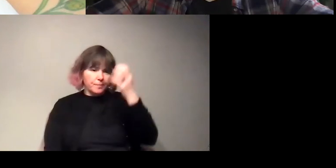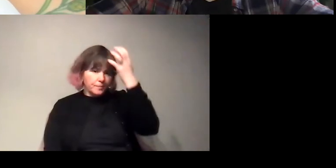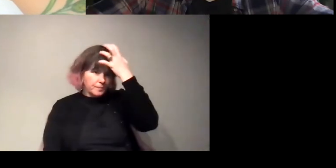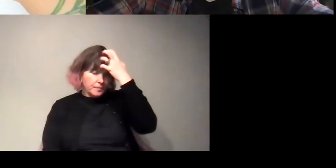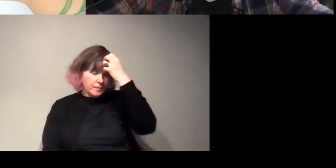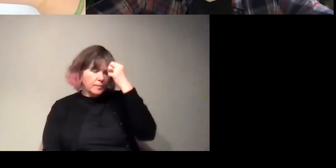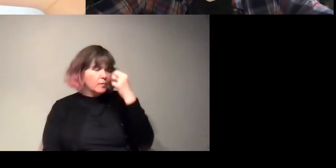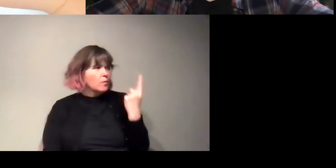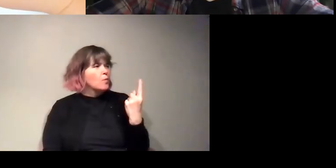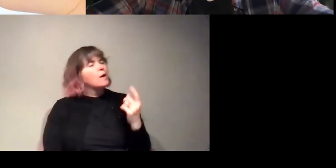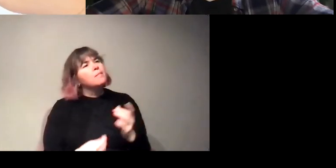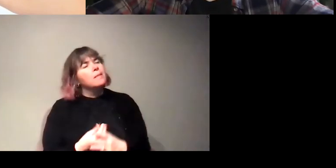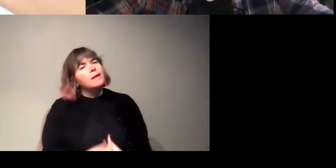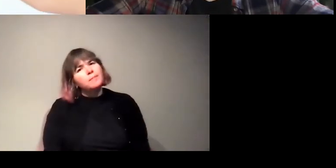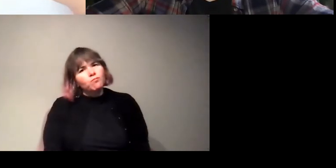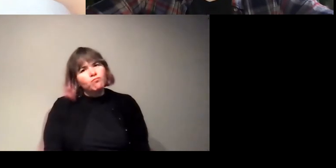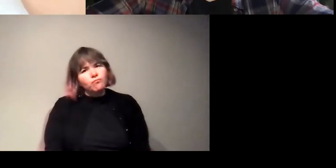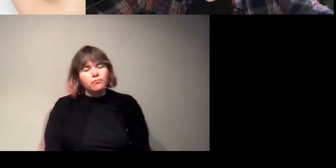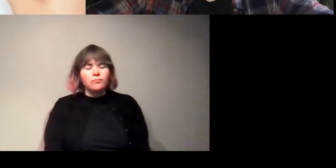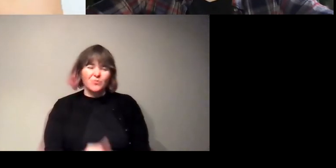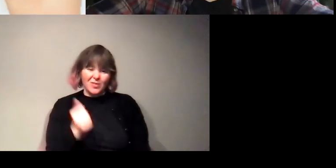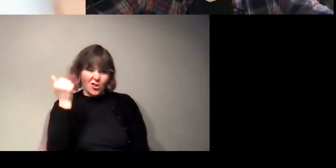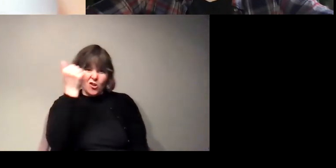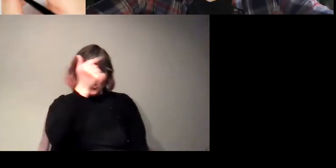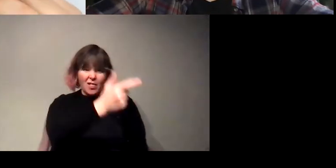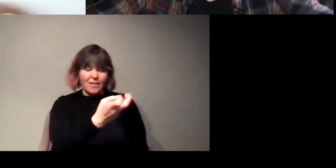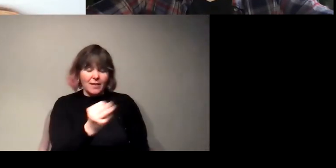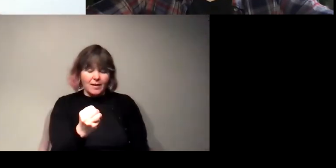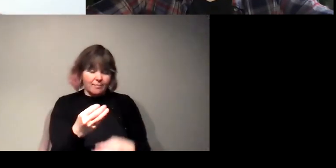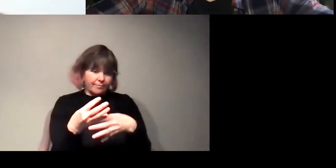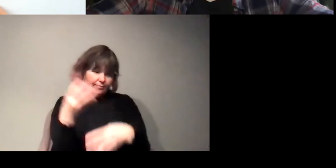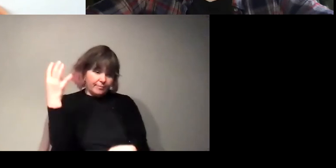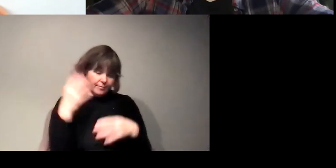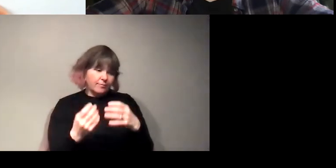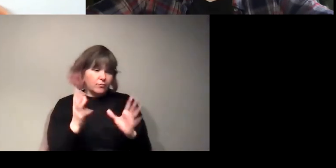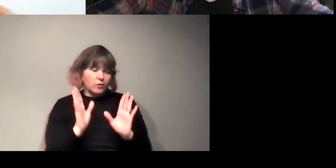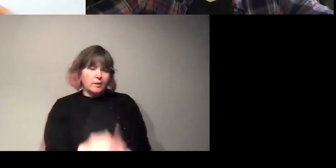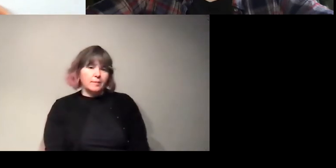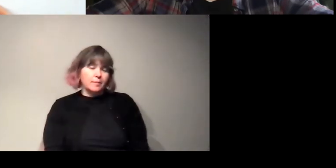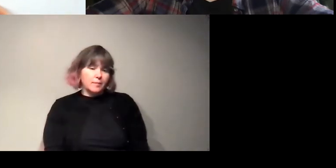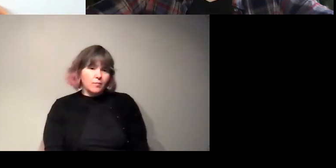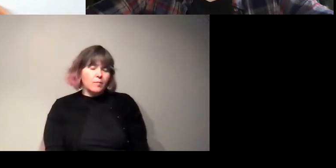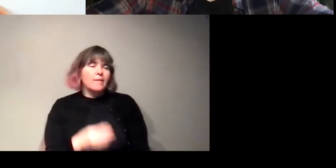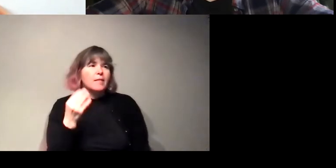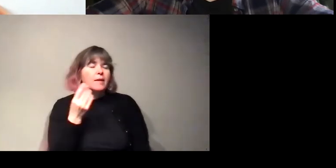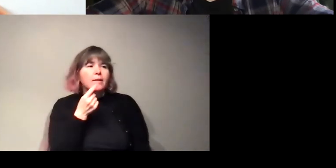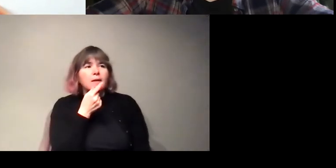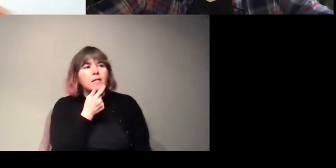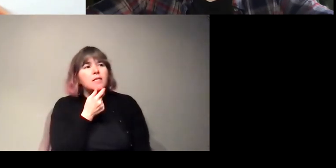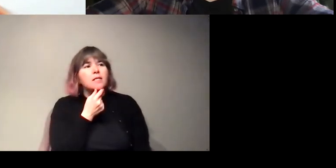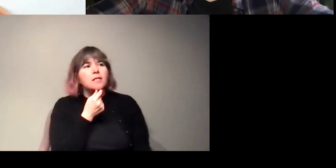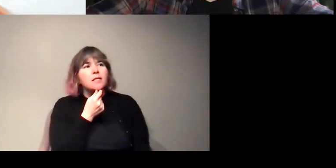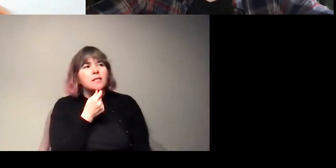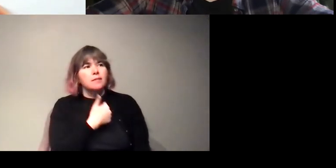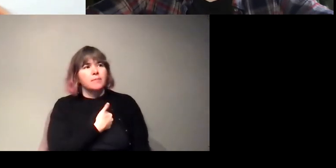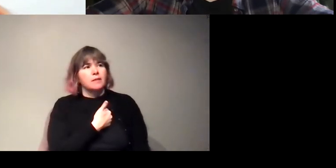One plant. All of them. They're all really great. Let me think. I